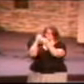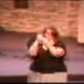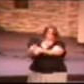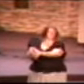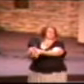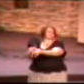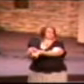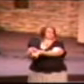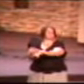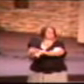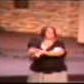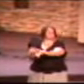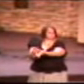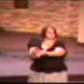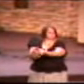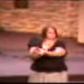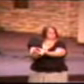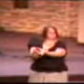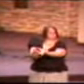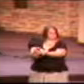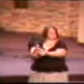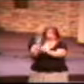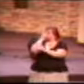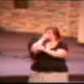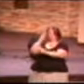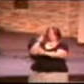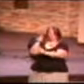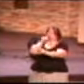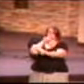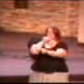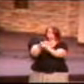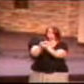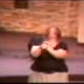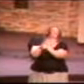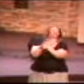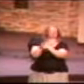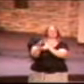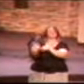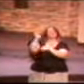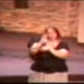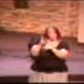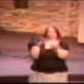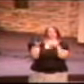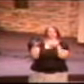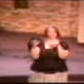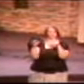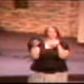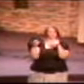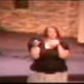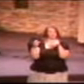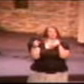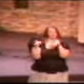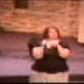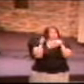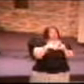allegiance allegiance to God over allegiance to religion